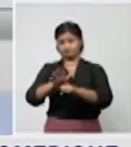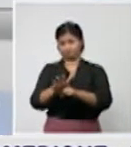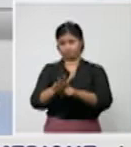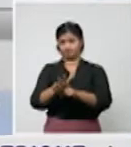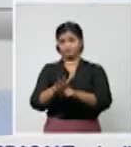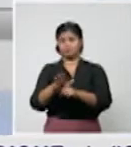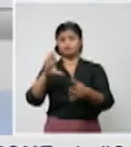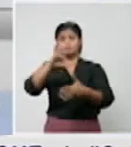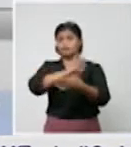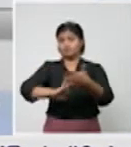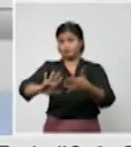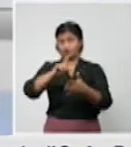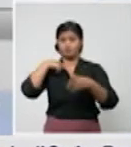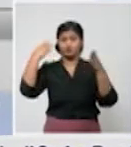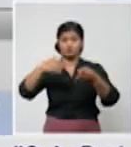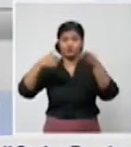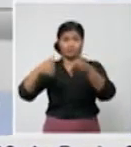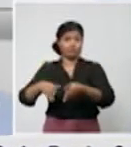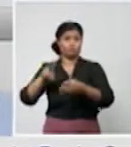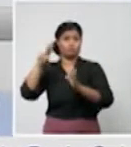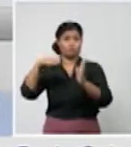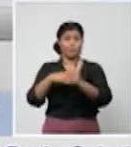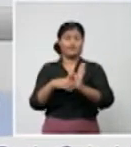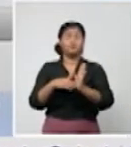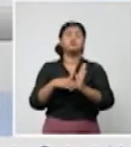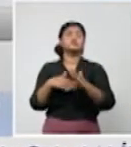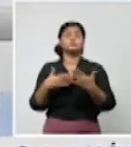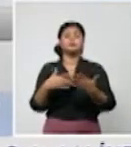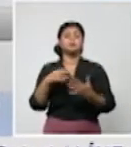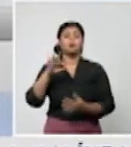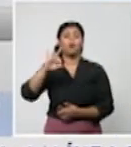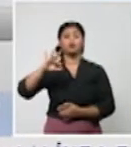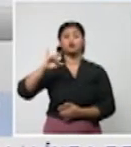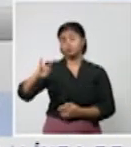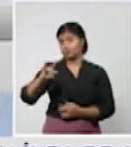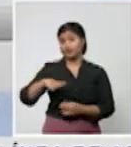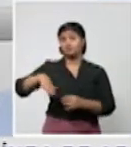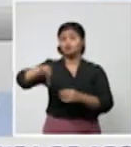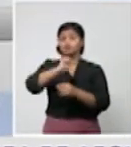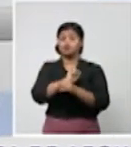were 2,089 deaths for a cumulative of